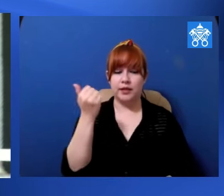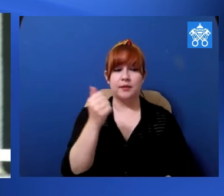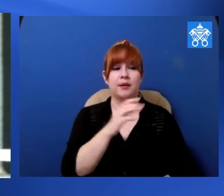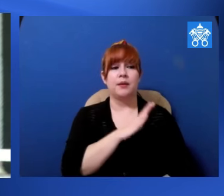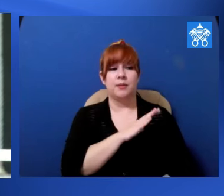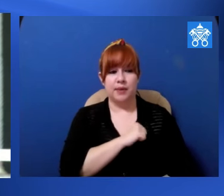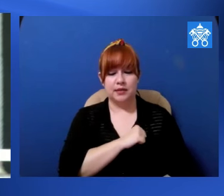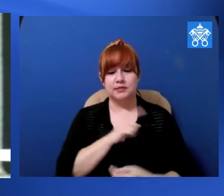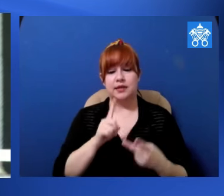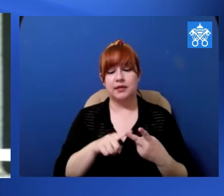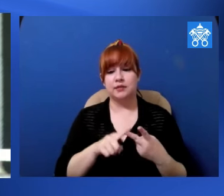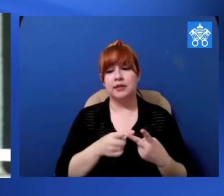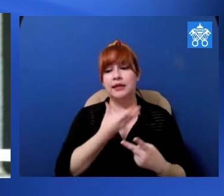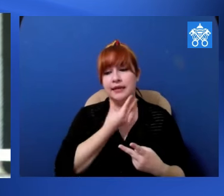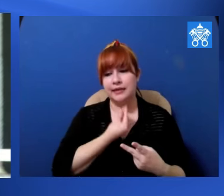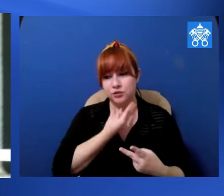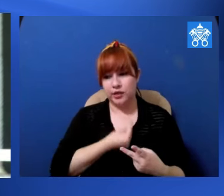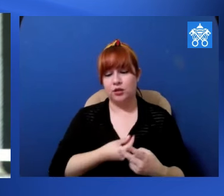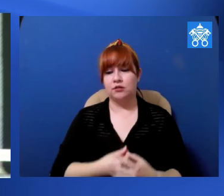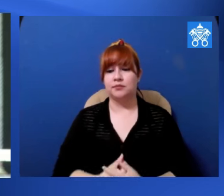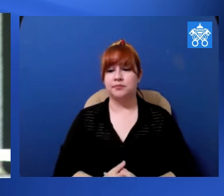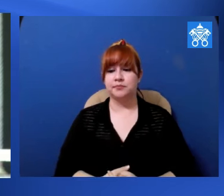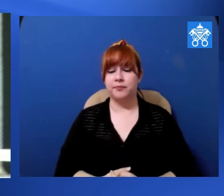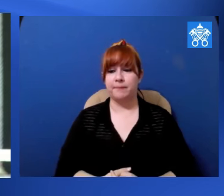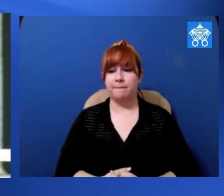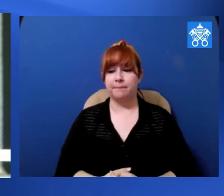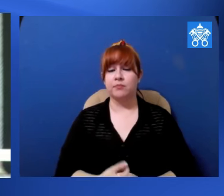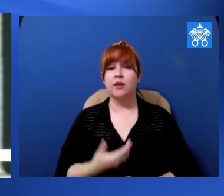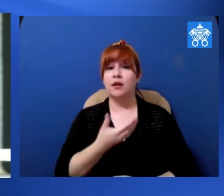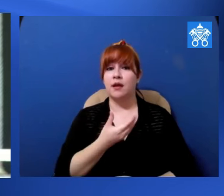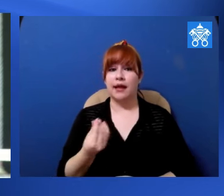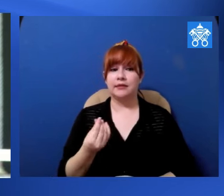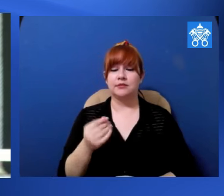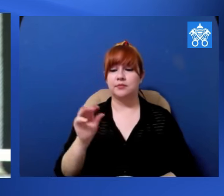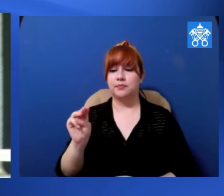Let us not forget Palestine, Israel.